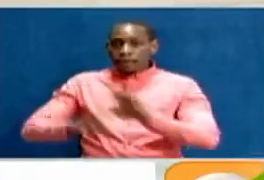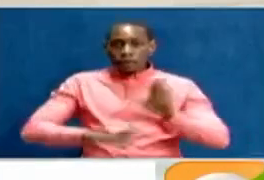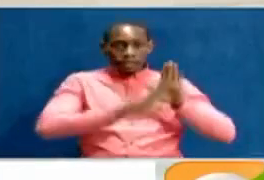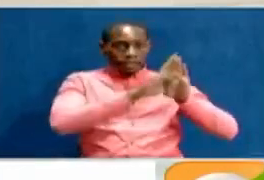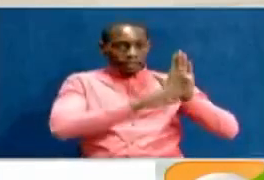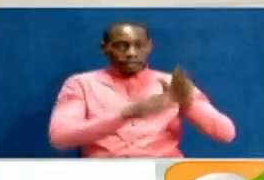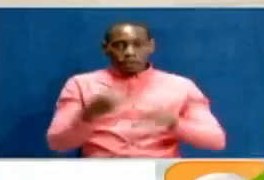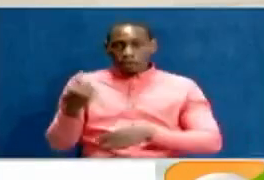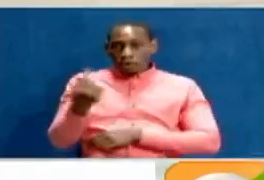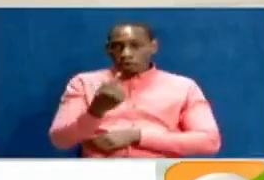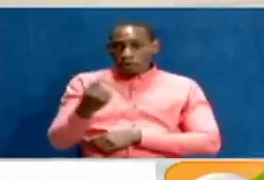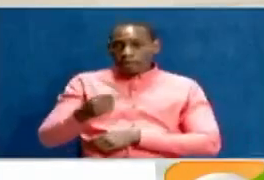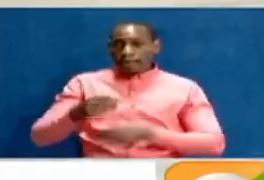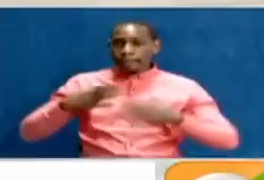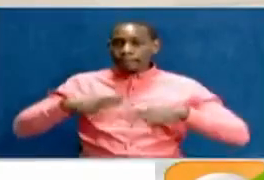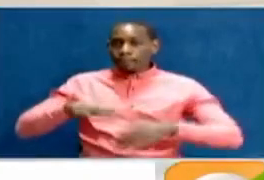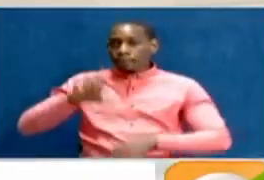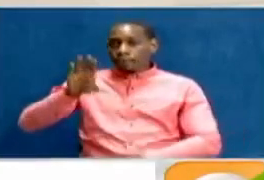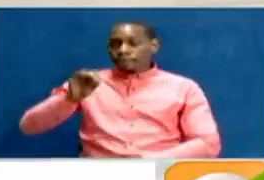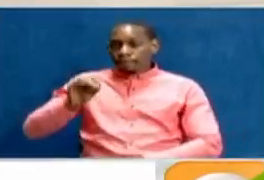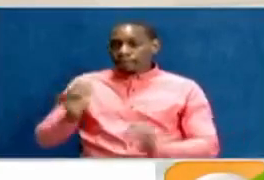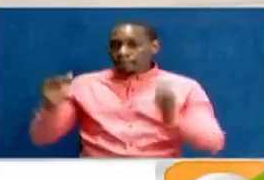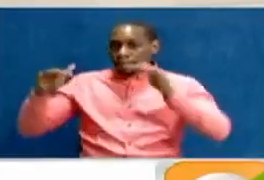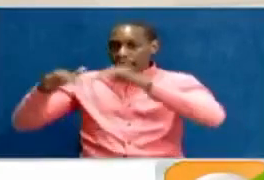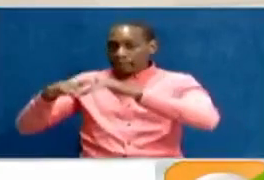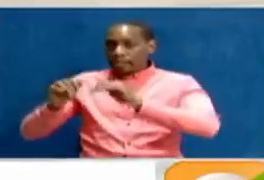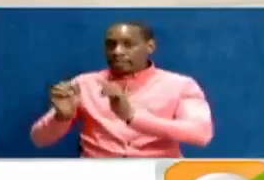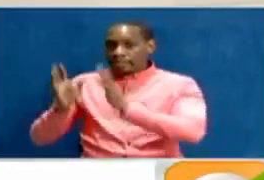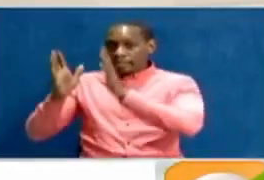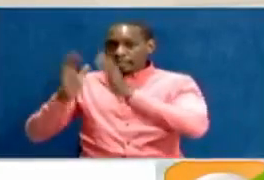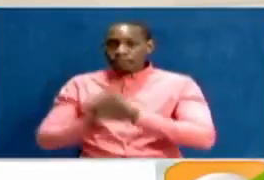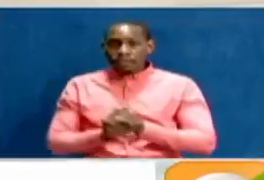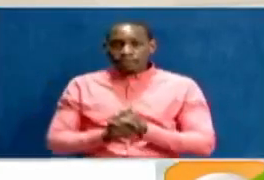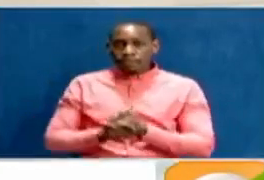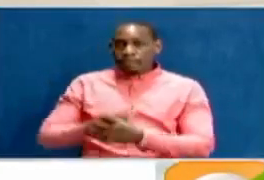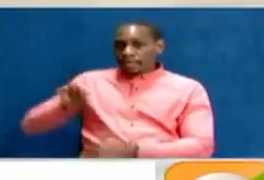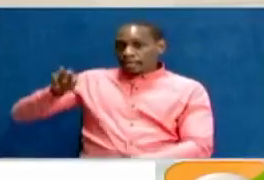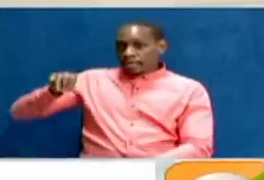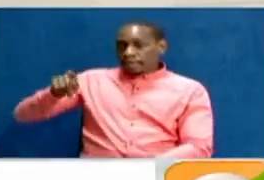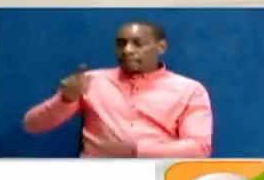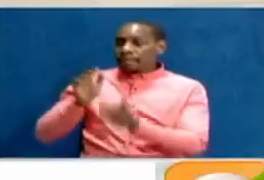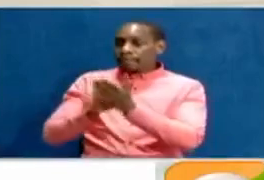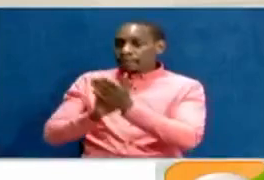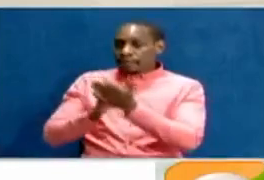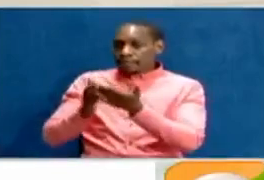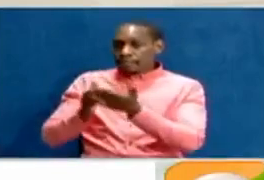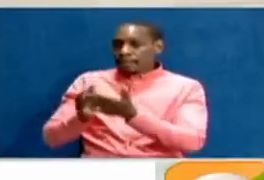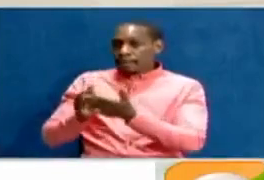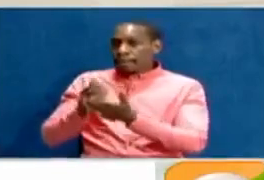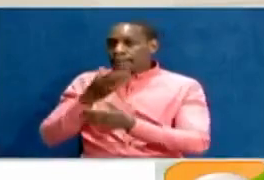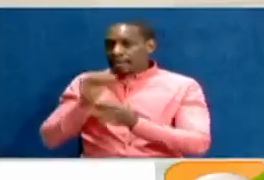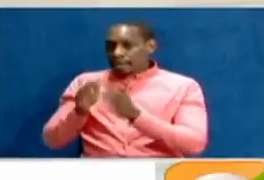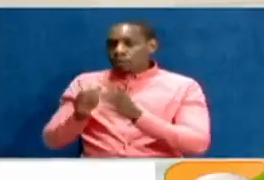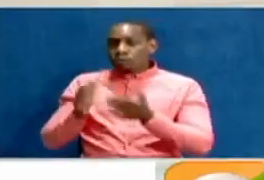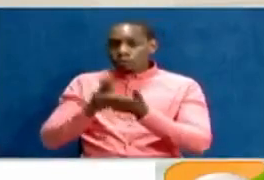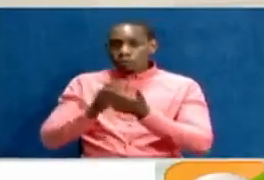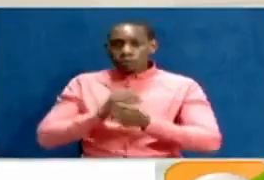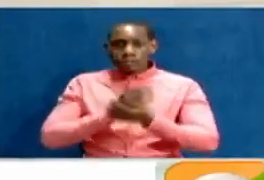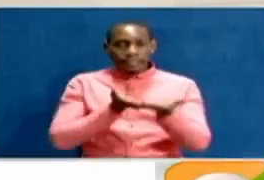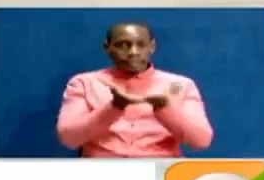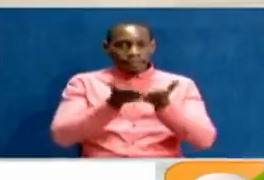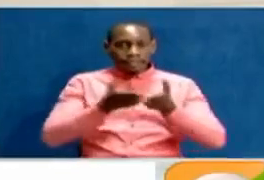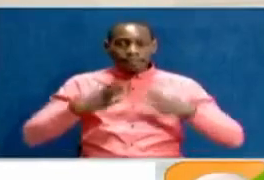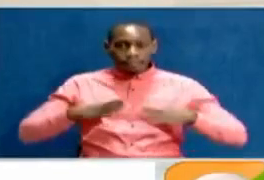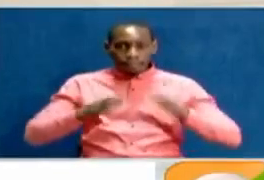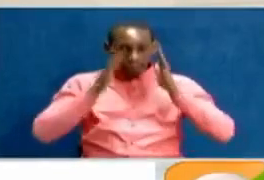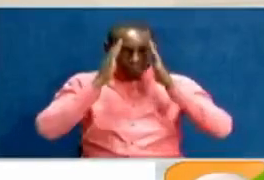protocols, only saw 50 people attend the event. Koinange was eulogized as a man of the people who put